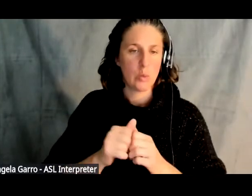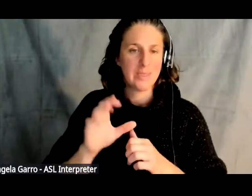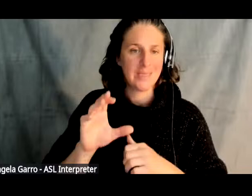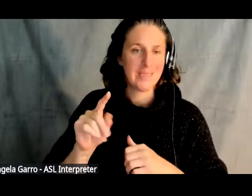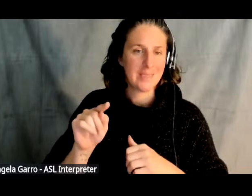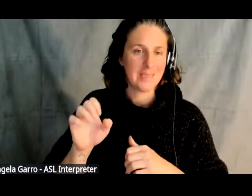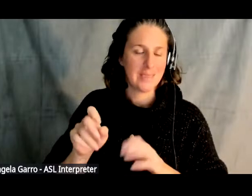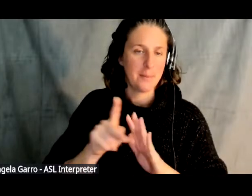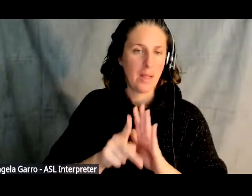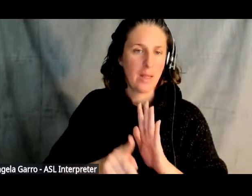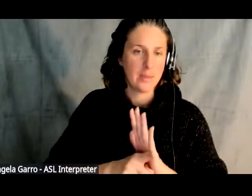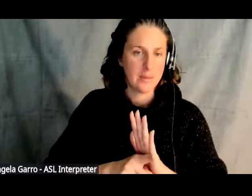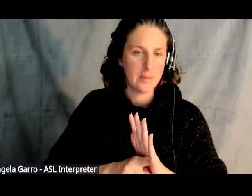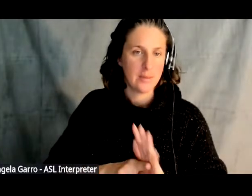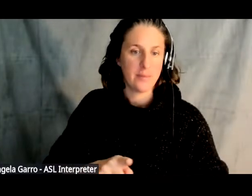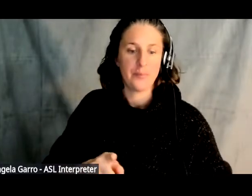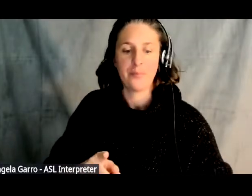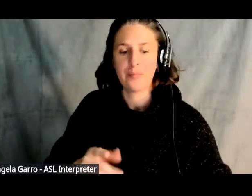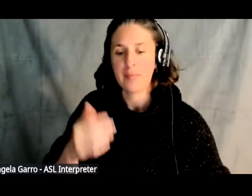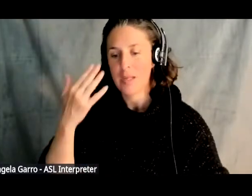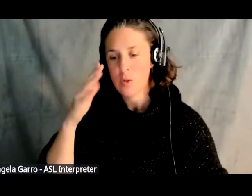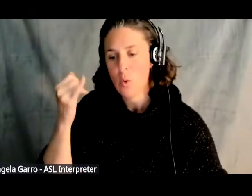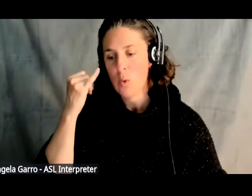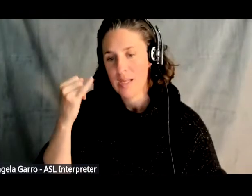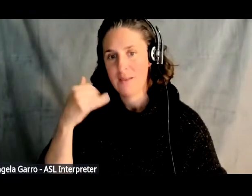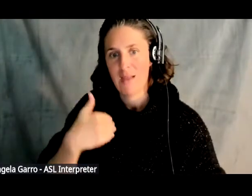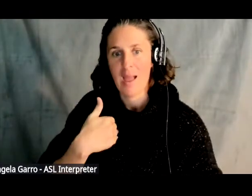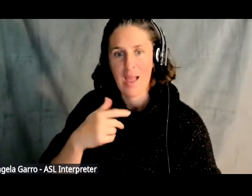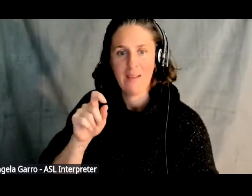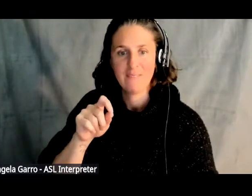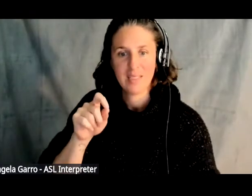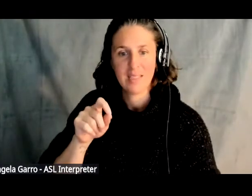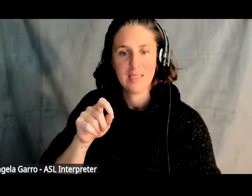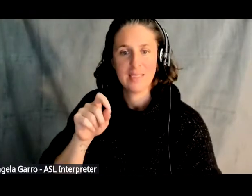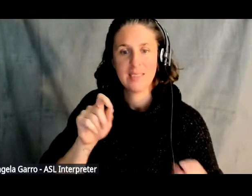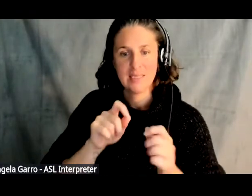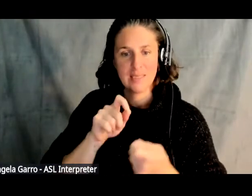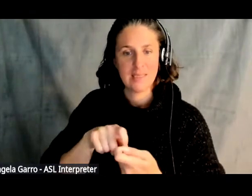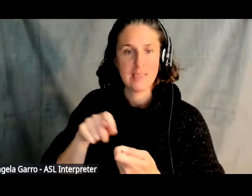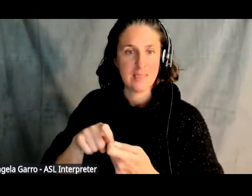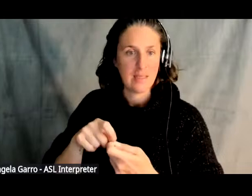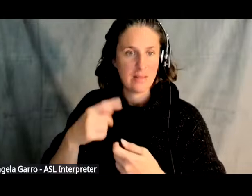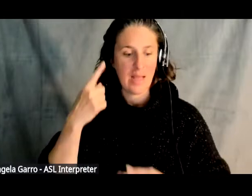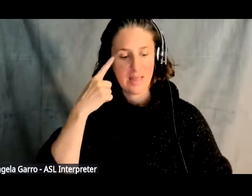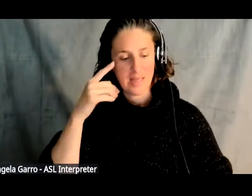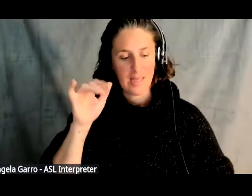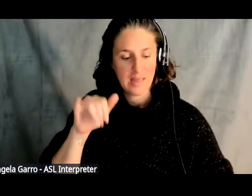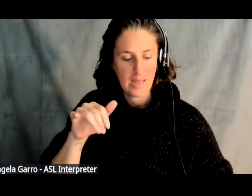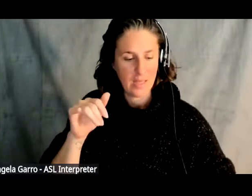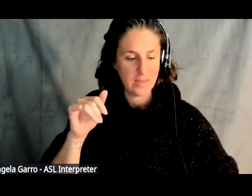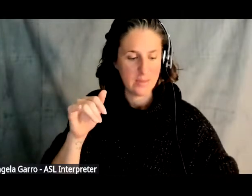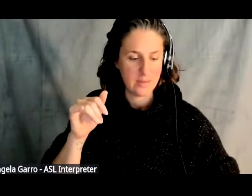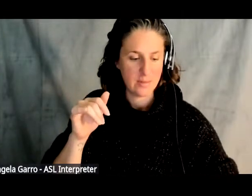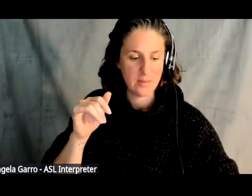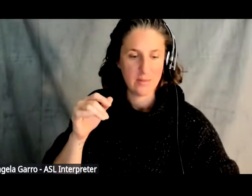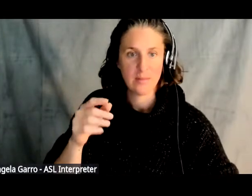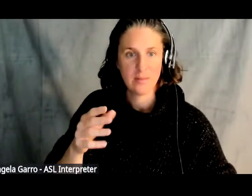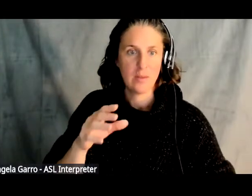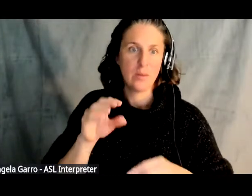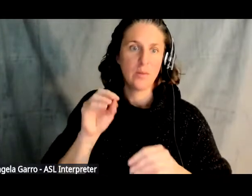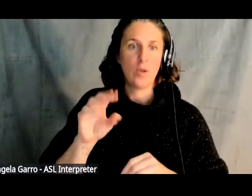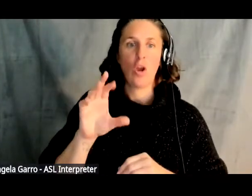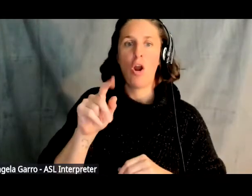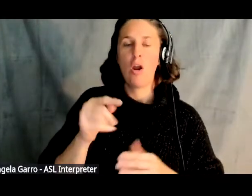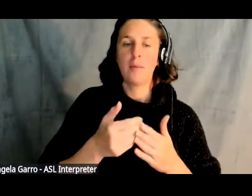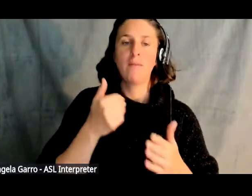policy? Yeah, I don't know if I have the details, and I think that would be almost putting the cart before the horse, because we haven't sat down with